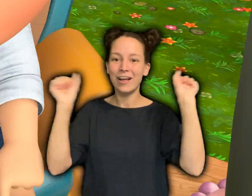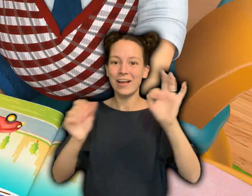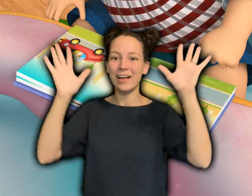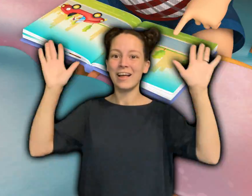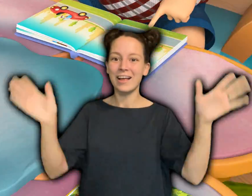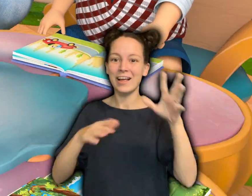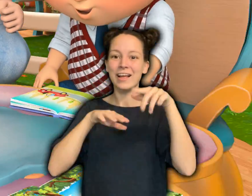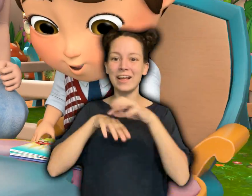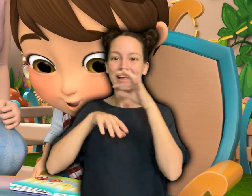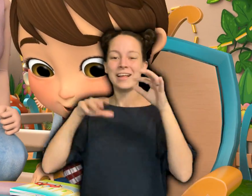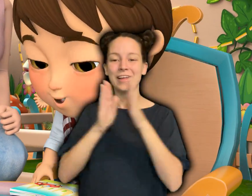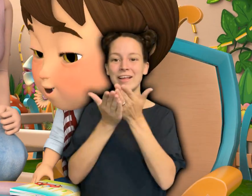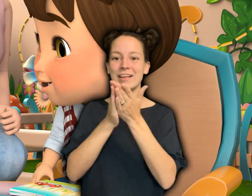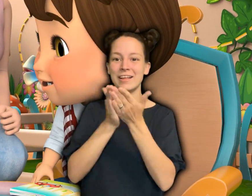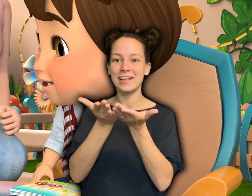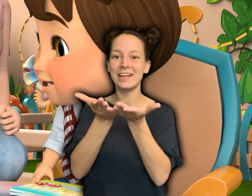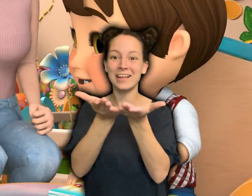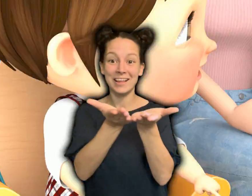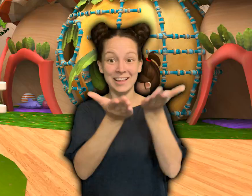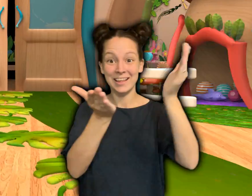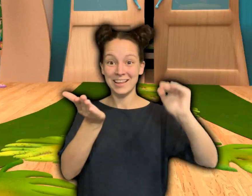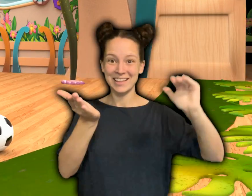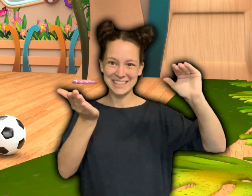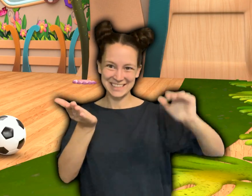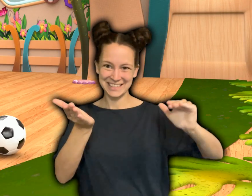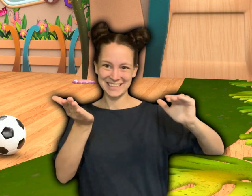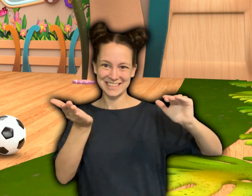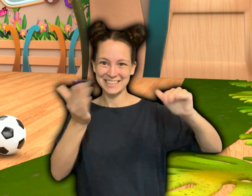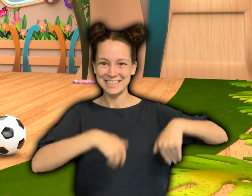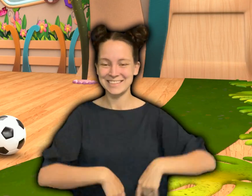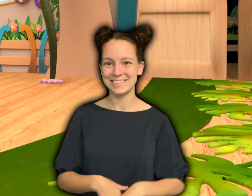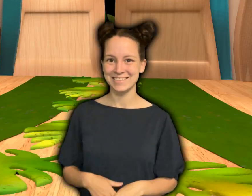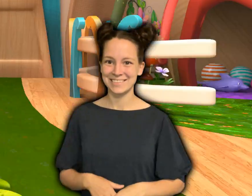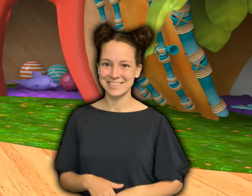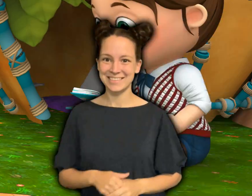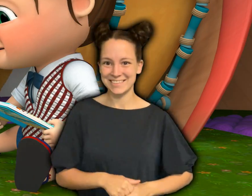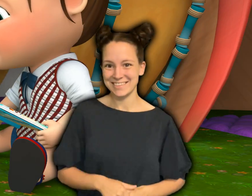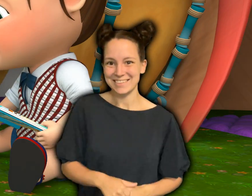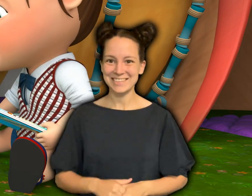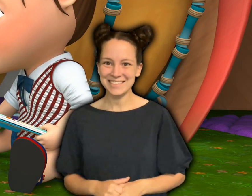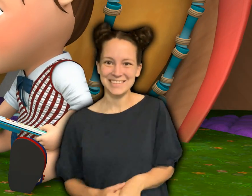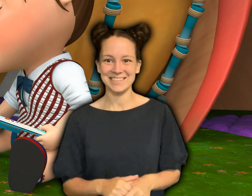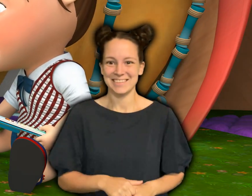Open a book You little child Don't